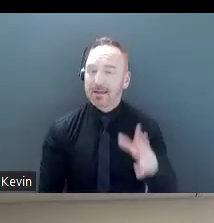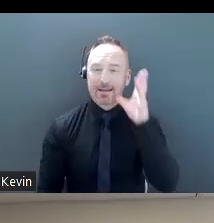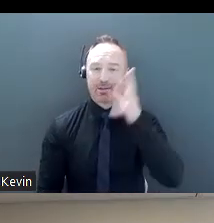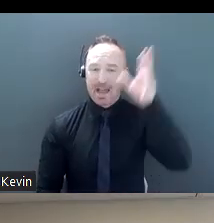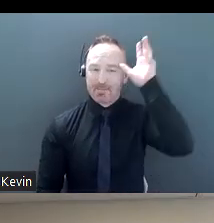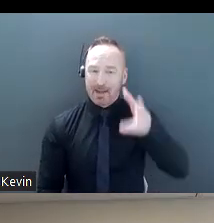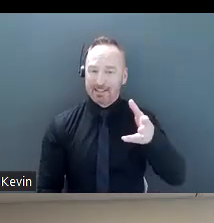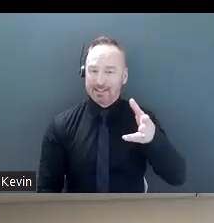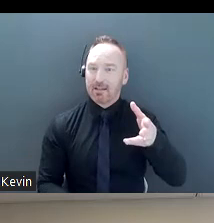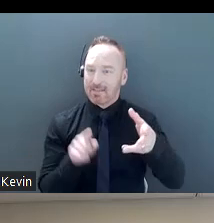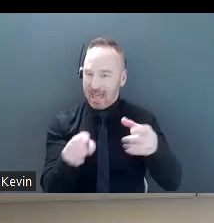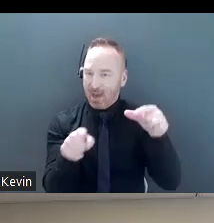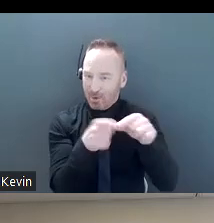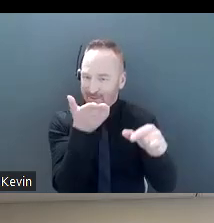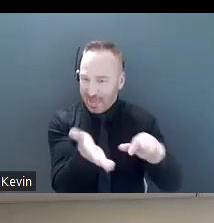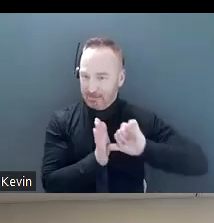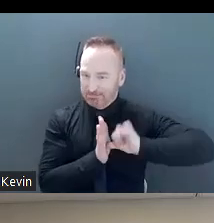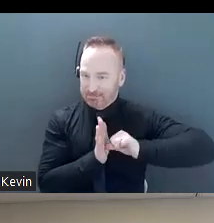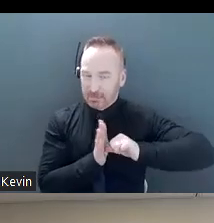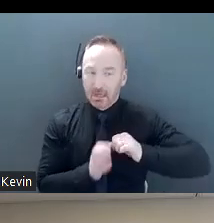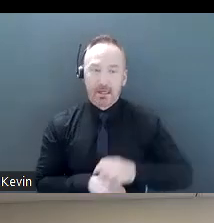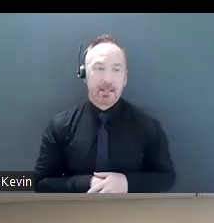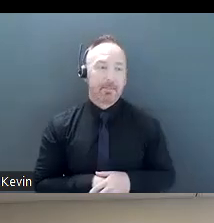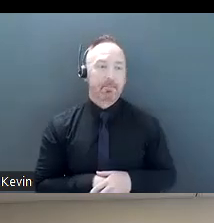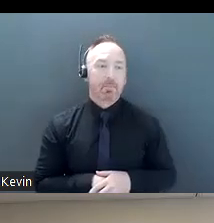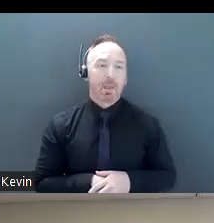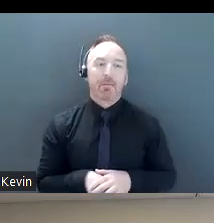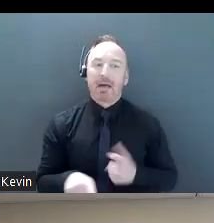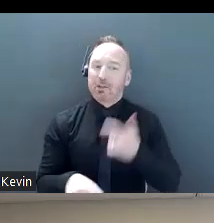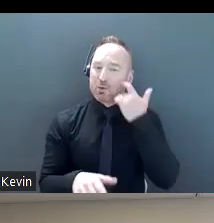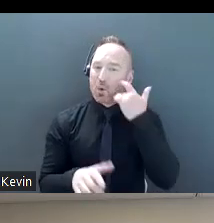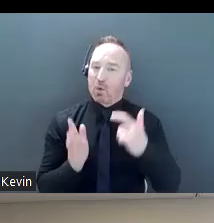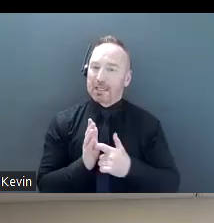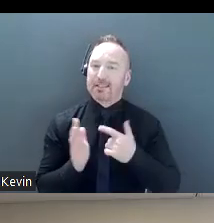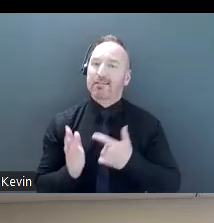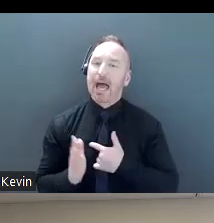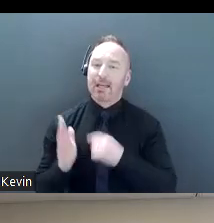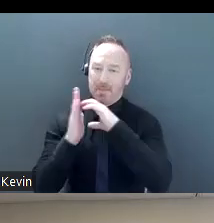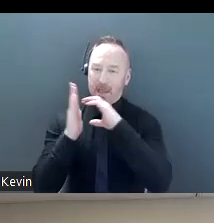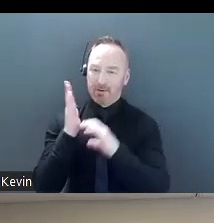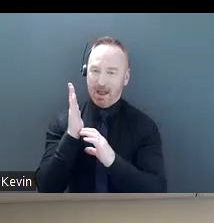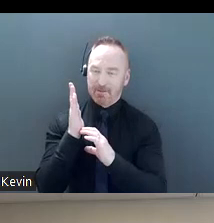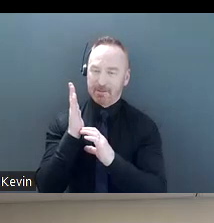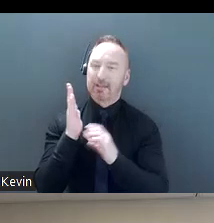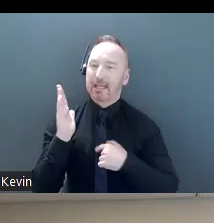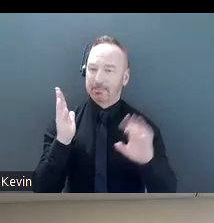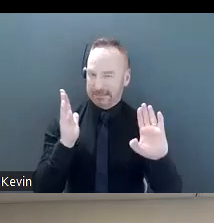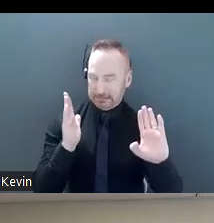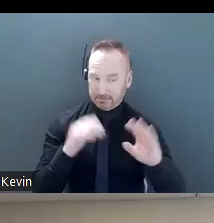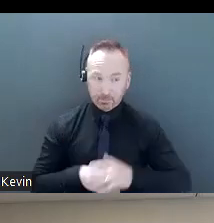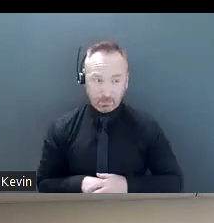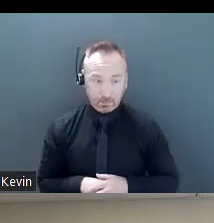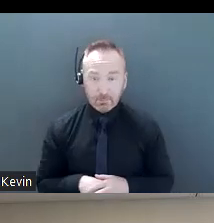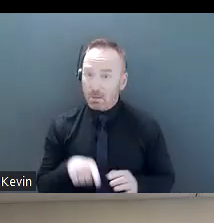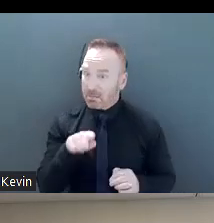And this is one where I think of cases where a grandparent has had a really good relationship with a